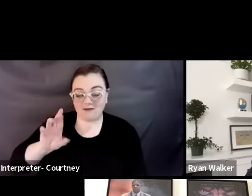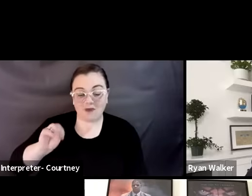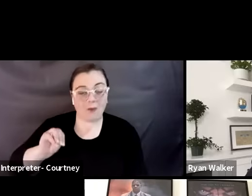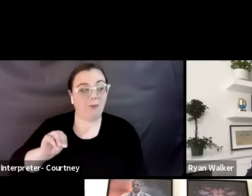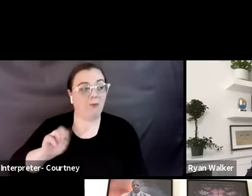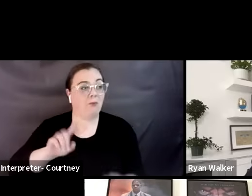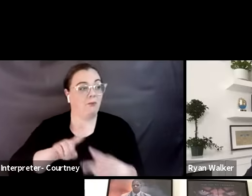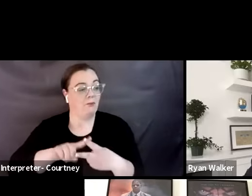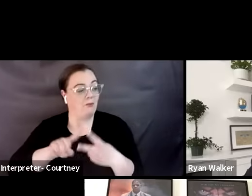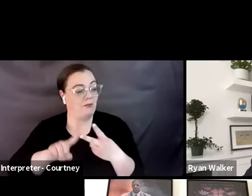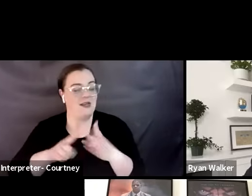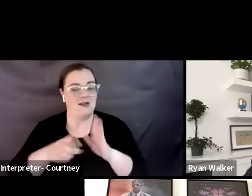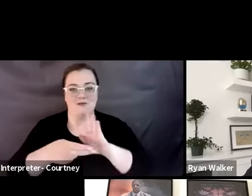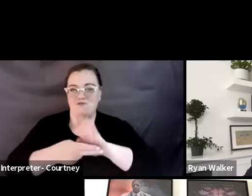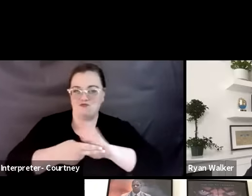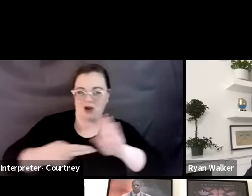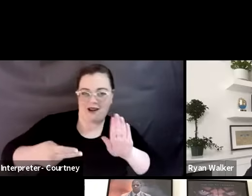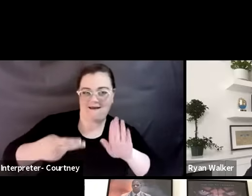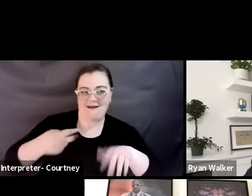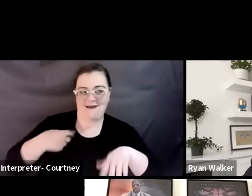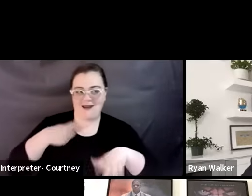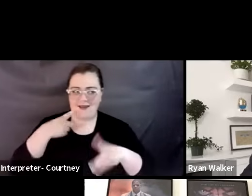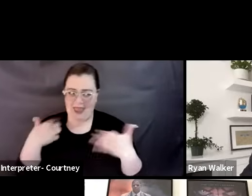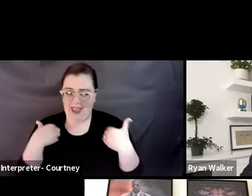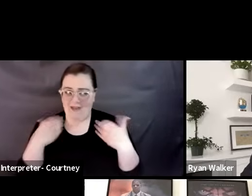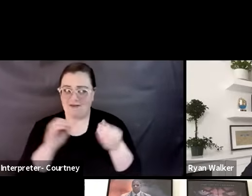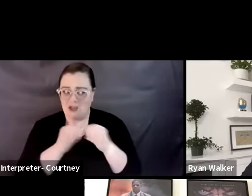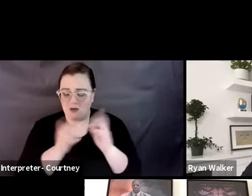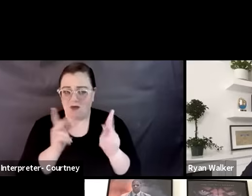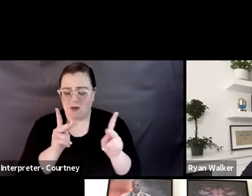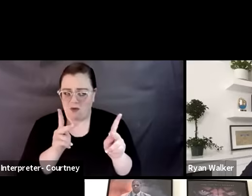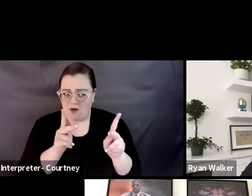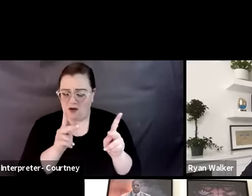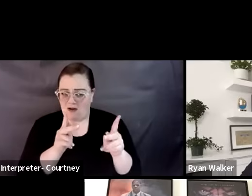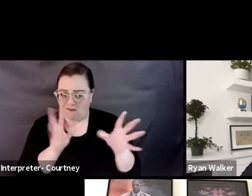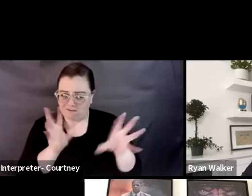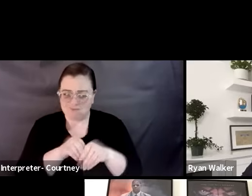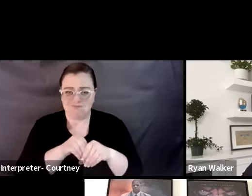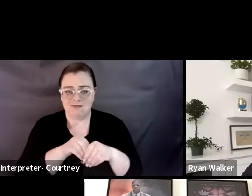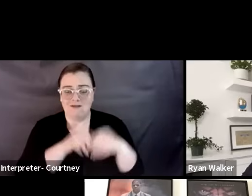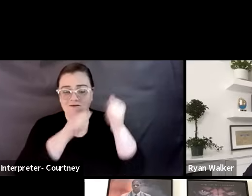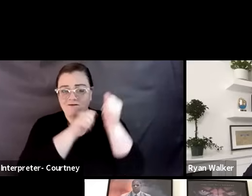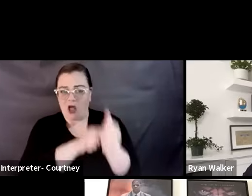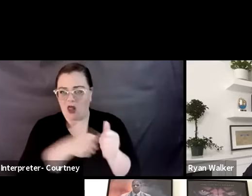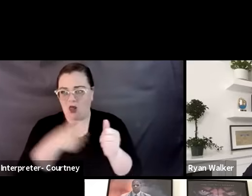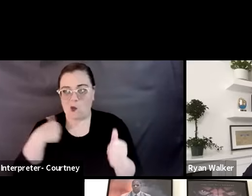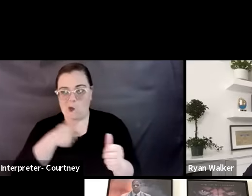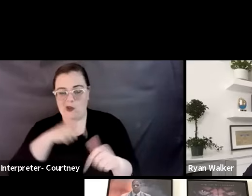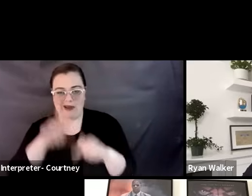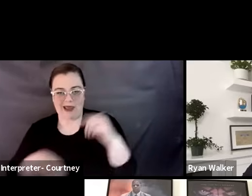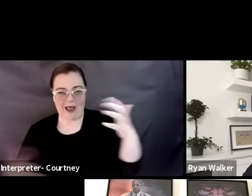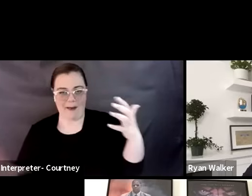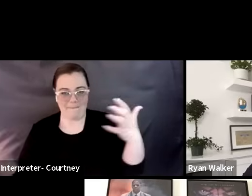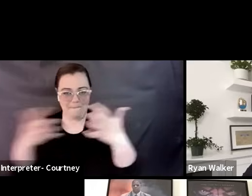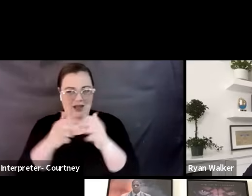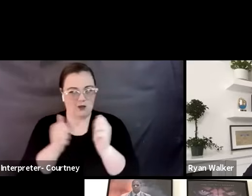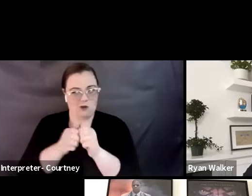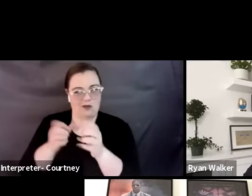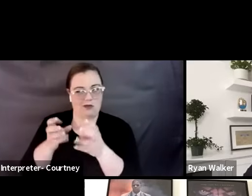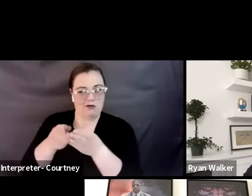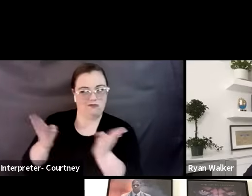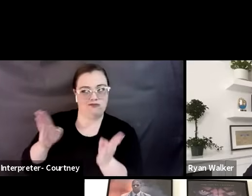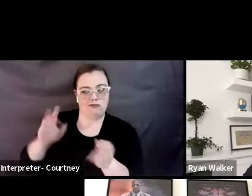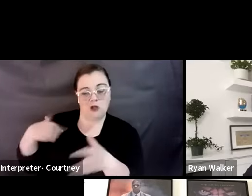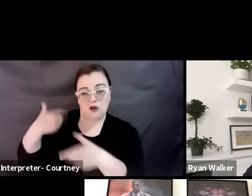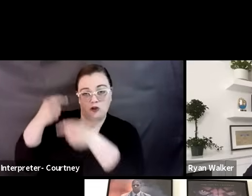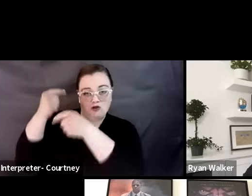with traditional media. So, okay, if we can't match their numbers with traditional media, what can we bring to the